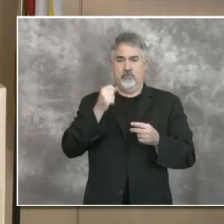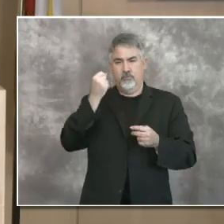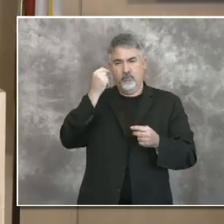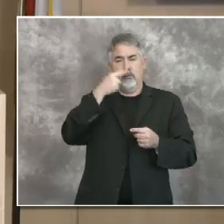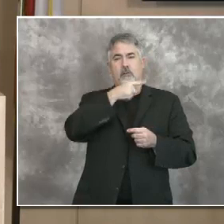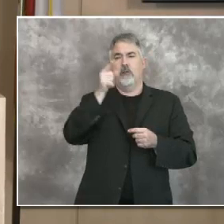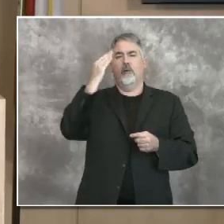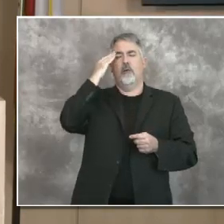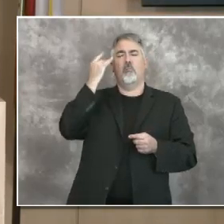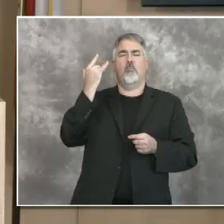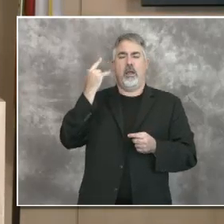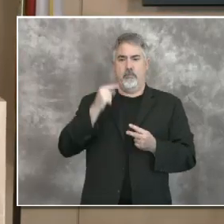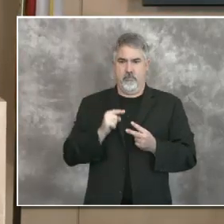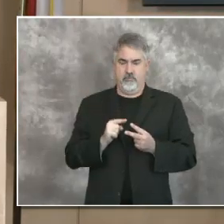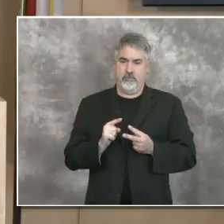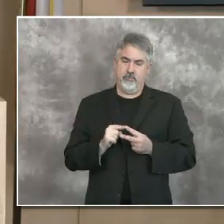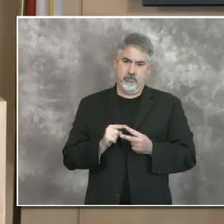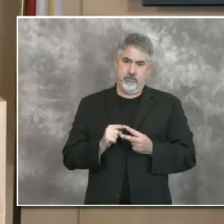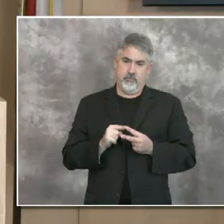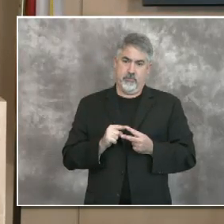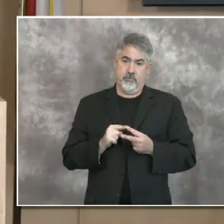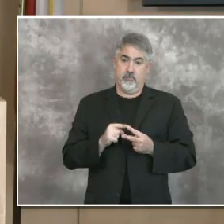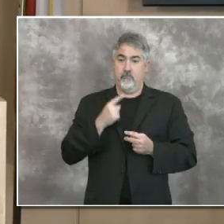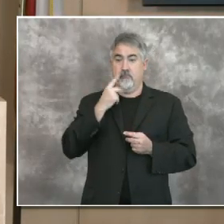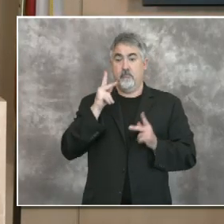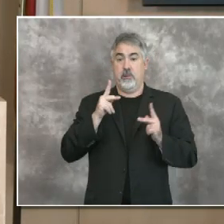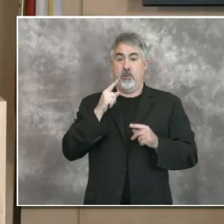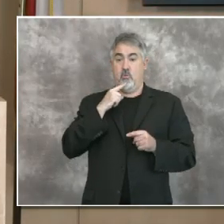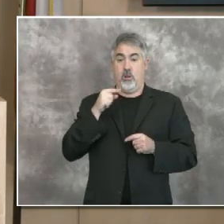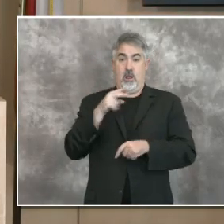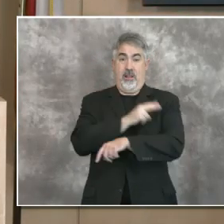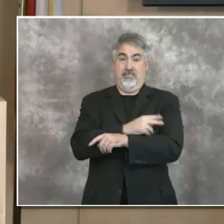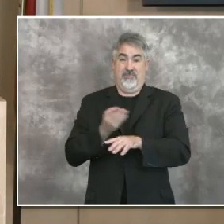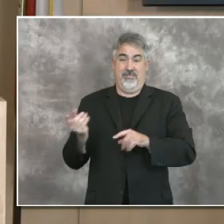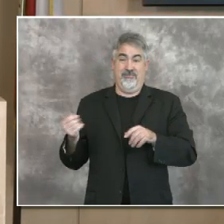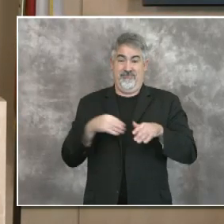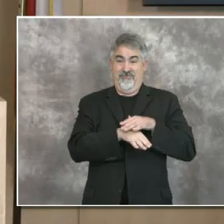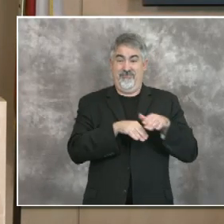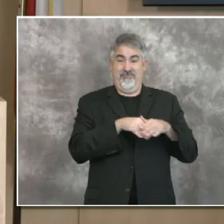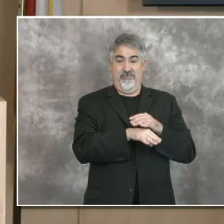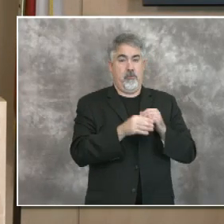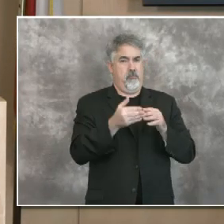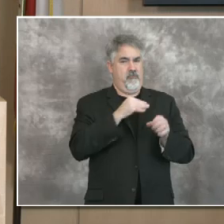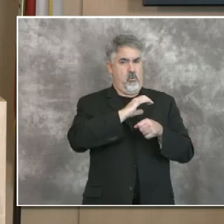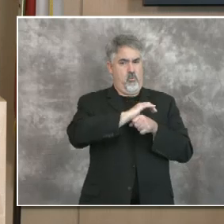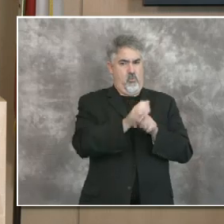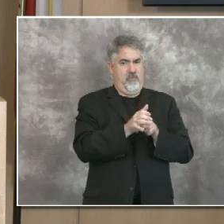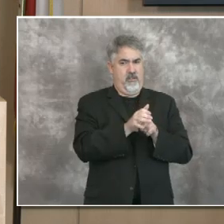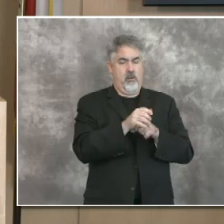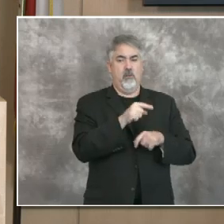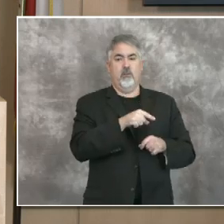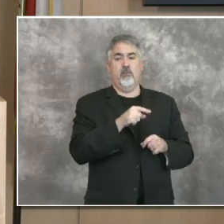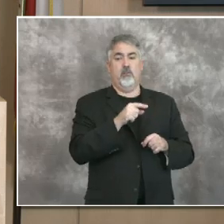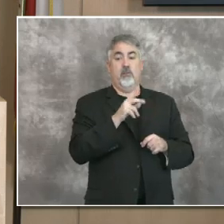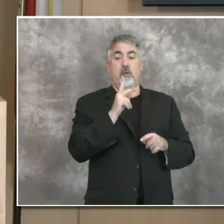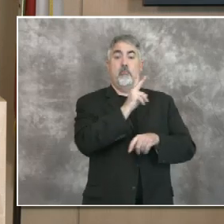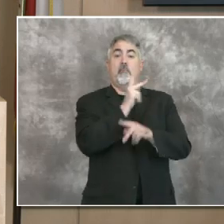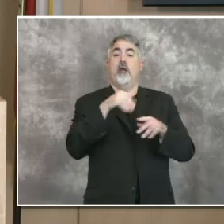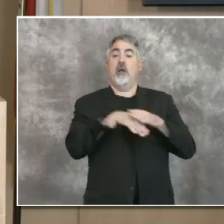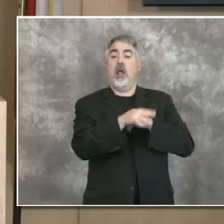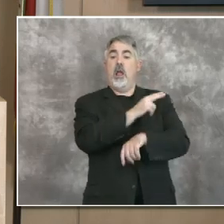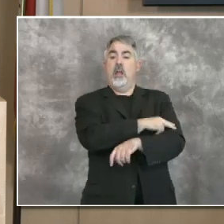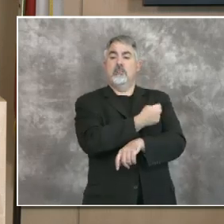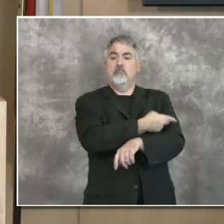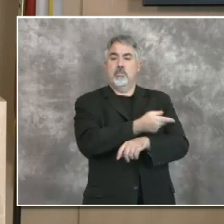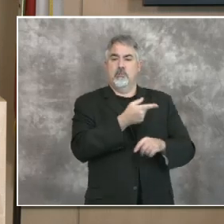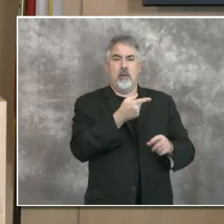the folks that were in the hospital before COVID-19 were in the hospital for very good reasons,